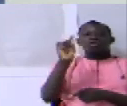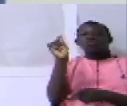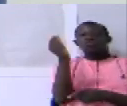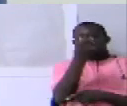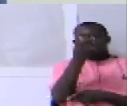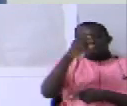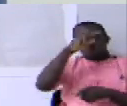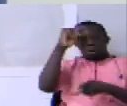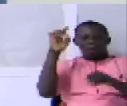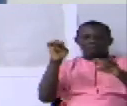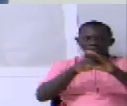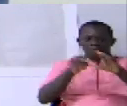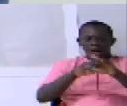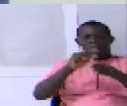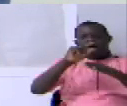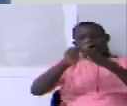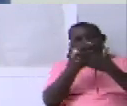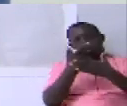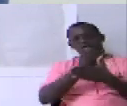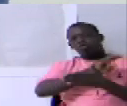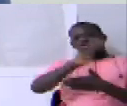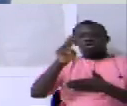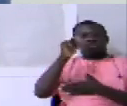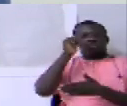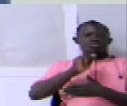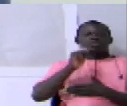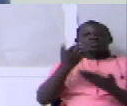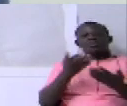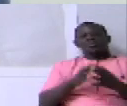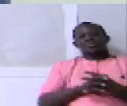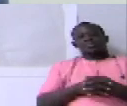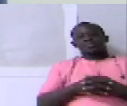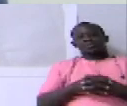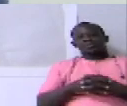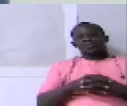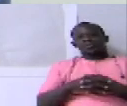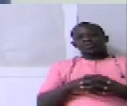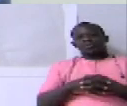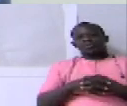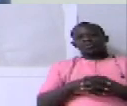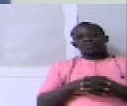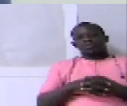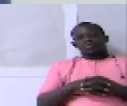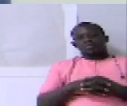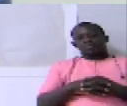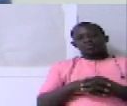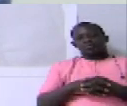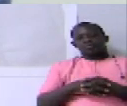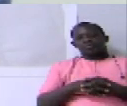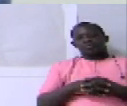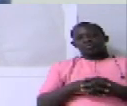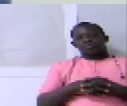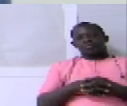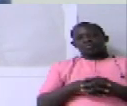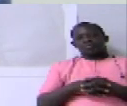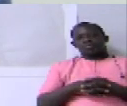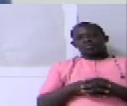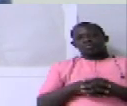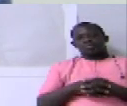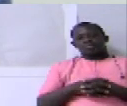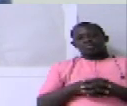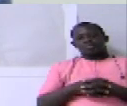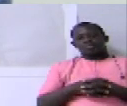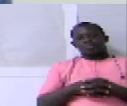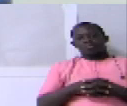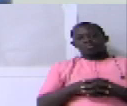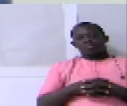not used? Wato me be nyimolu butela recruitol wala menu na me menu dundinan do kola kutake ye dabulandi jele bang